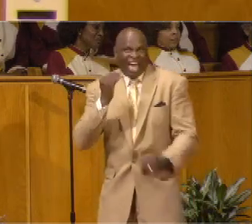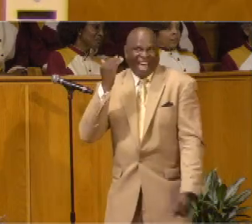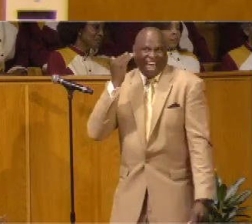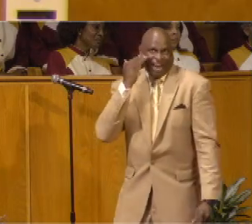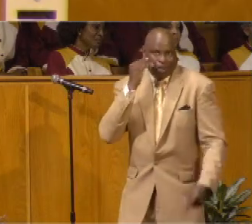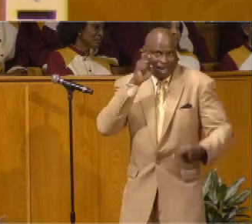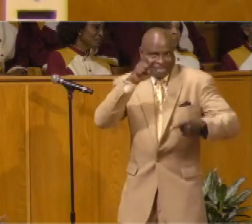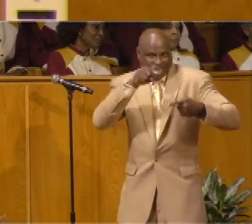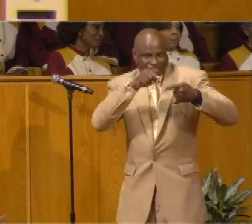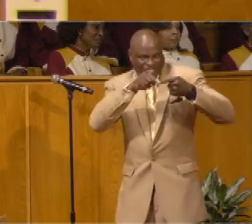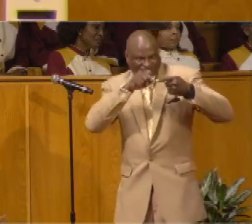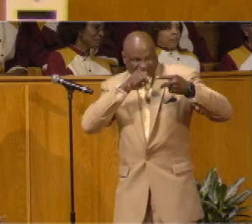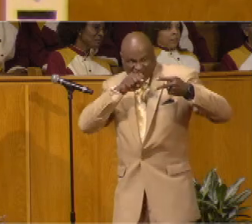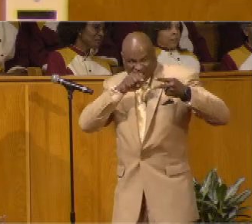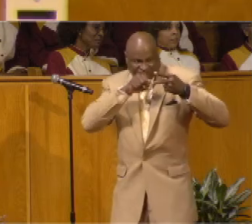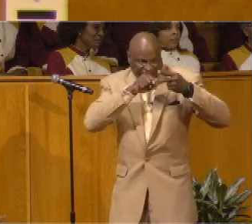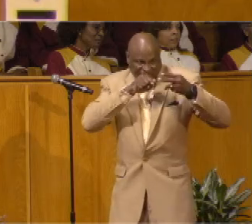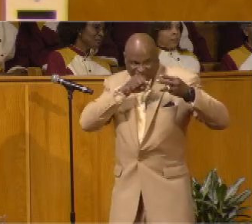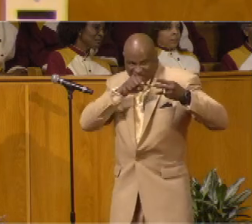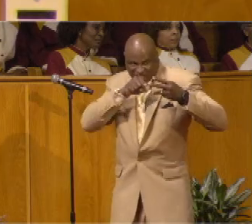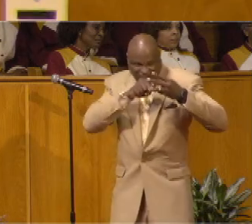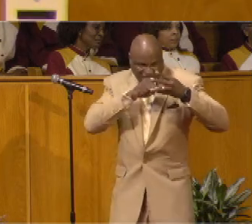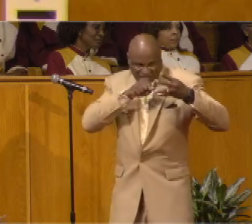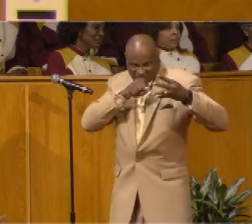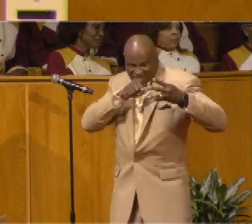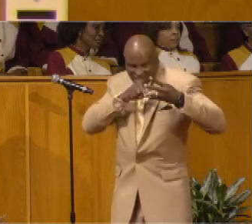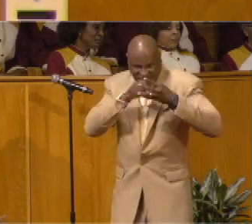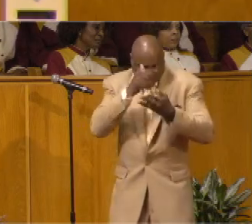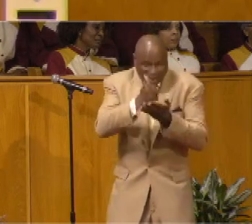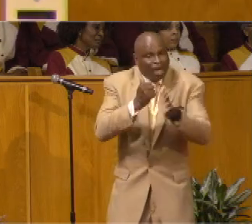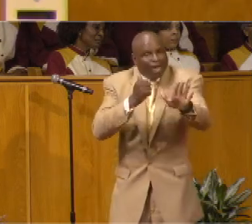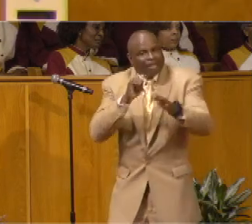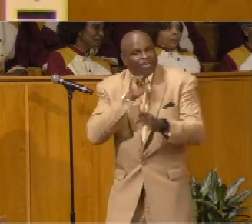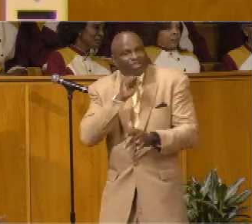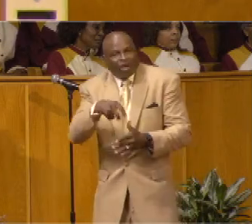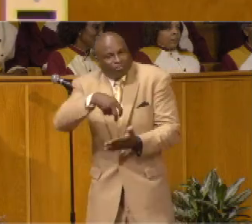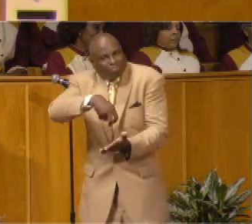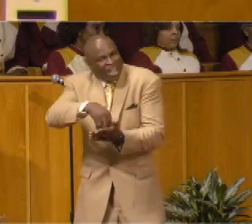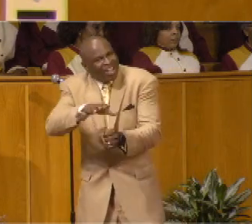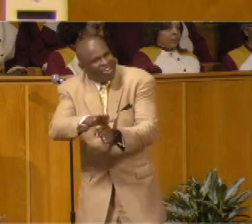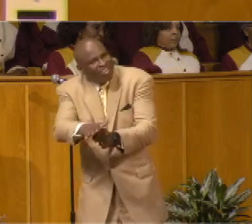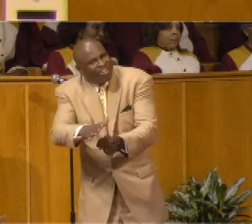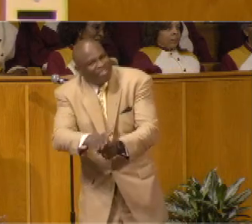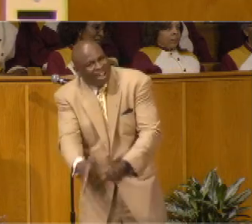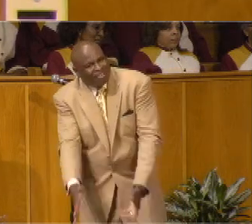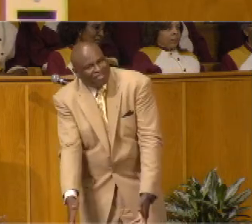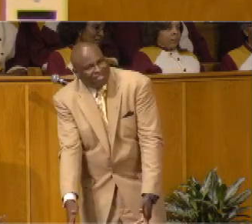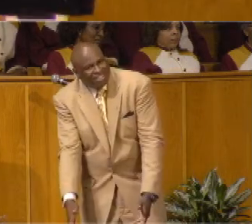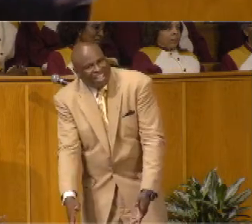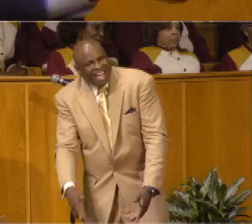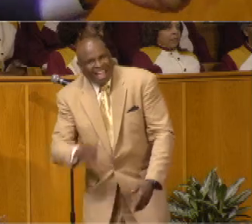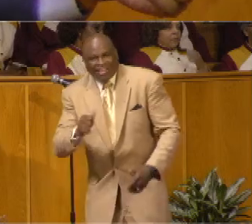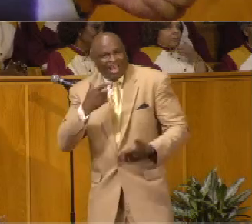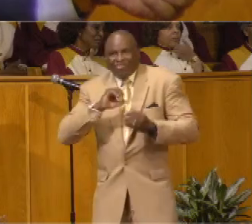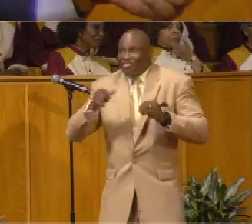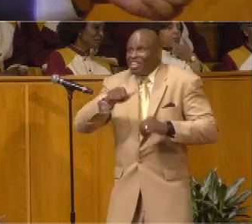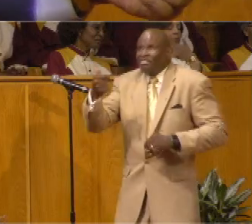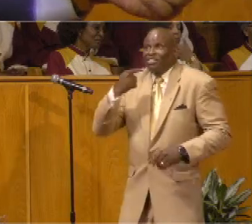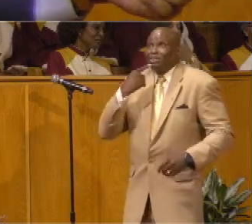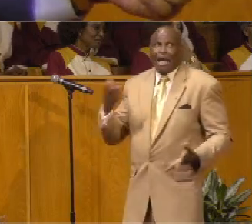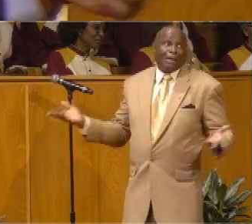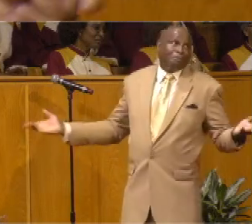need to ask God for and then you say amen, you don't stay on your knees long enough to get to the point where you ain't got nothing else to